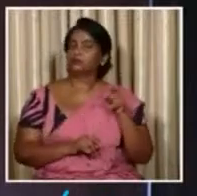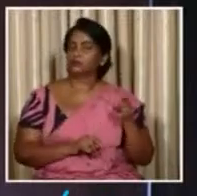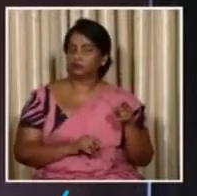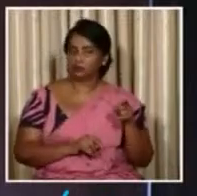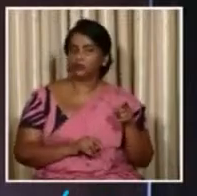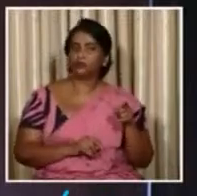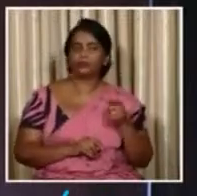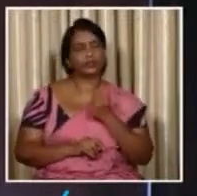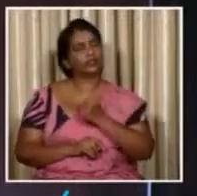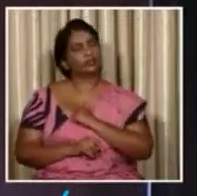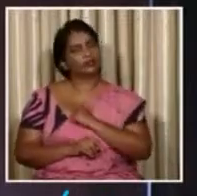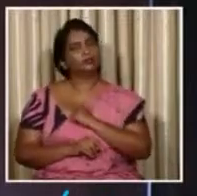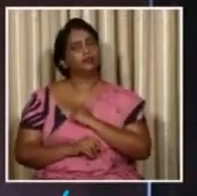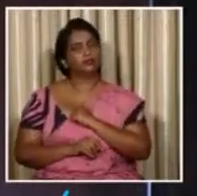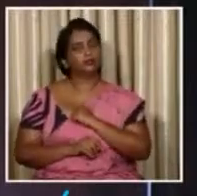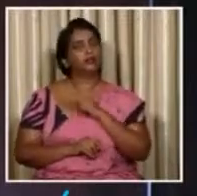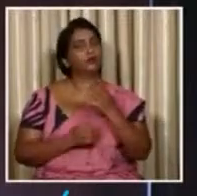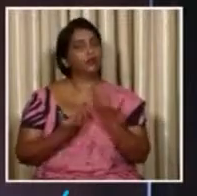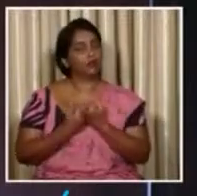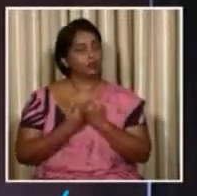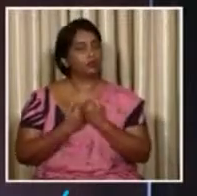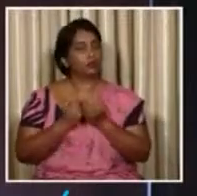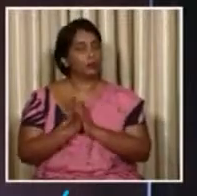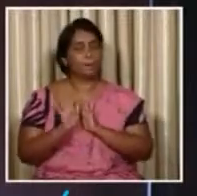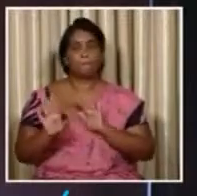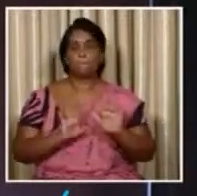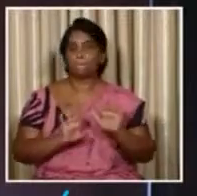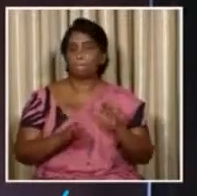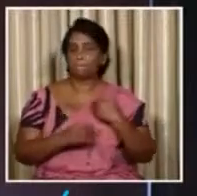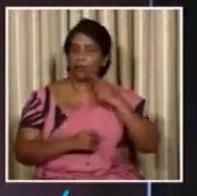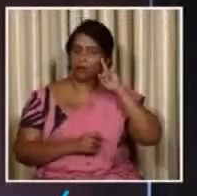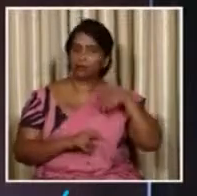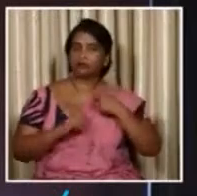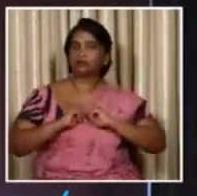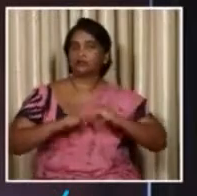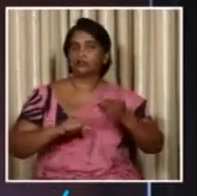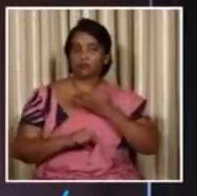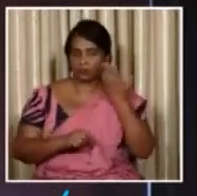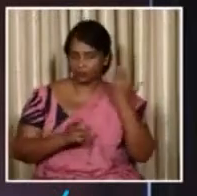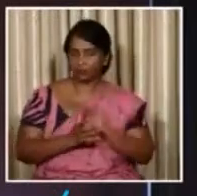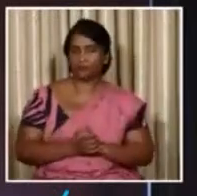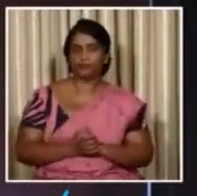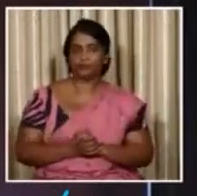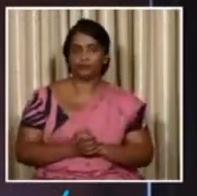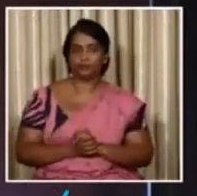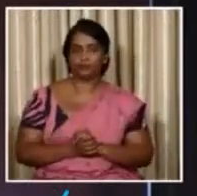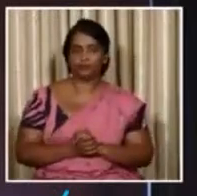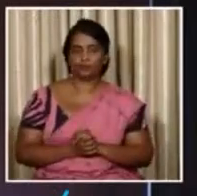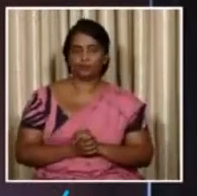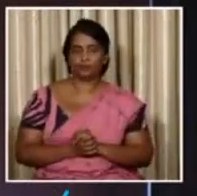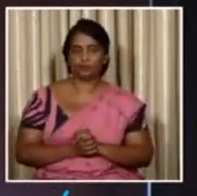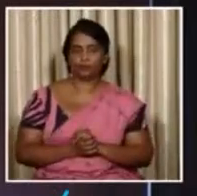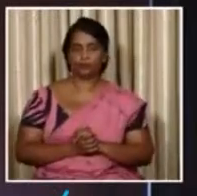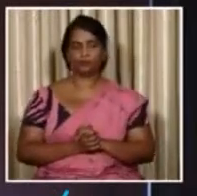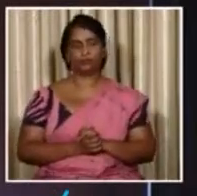despite commanding an overwhelming 5-6 majority, 83%, unlike you guys, you had only 71%